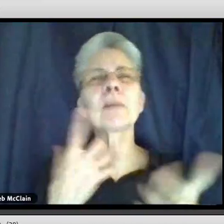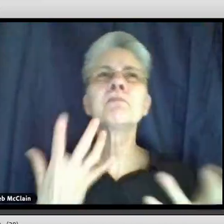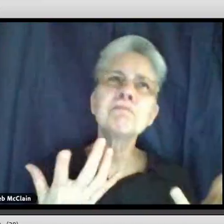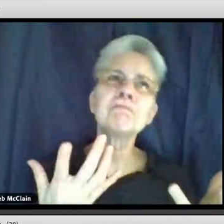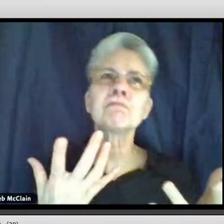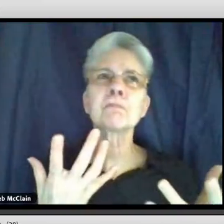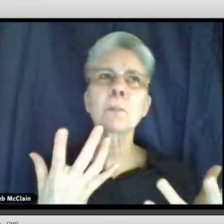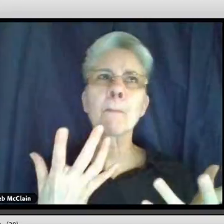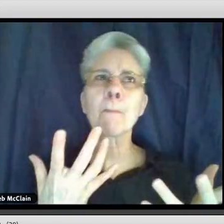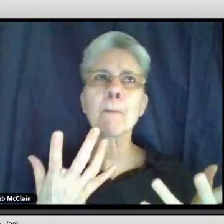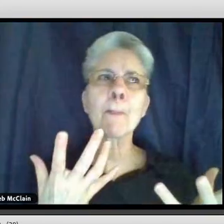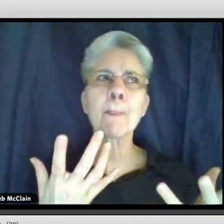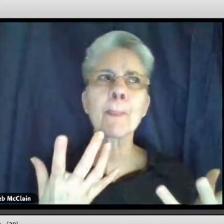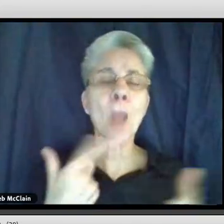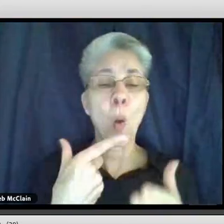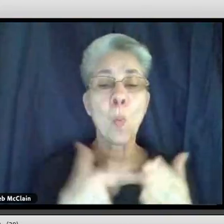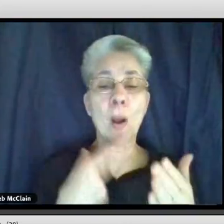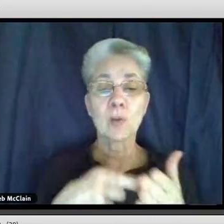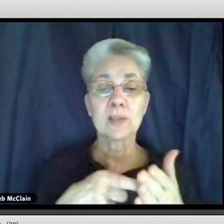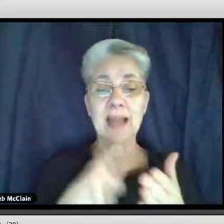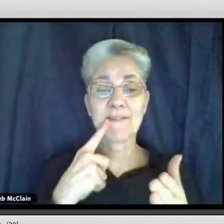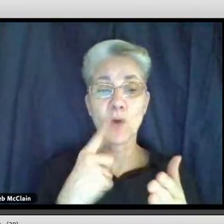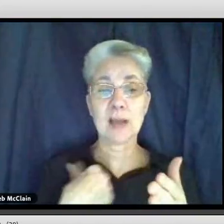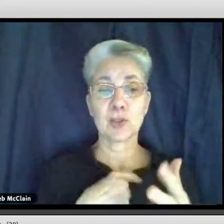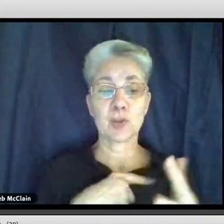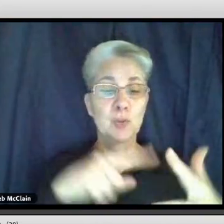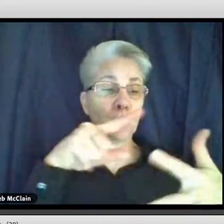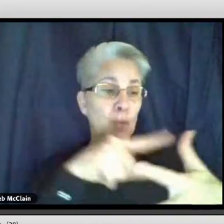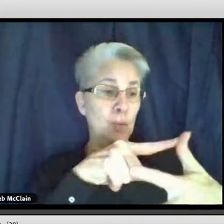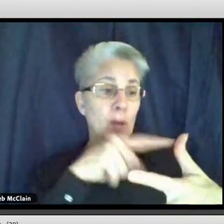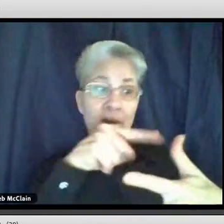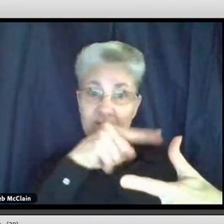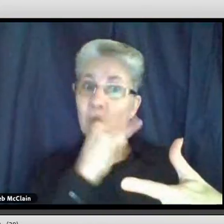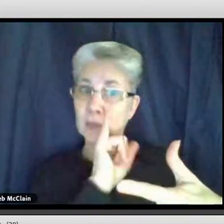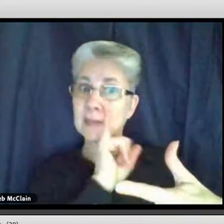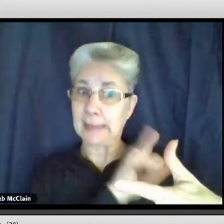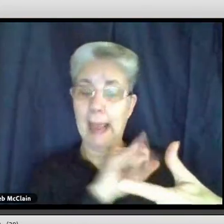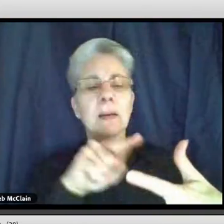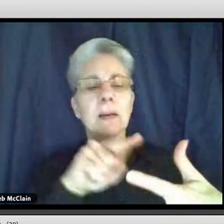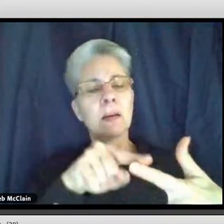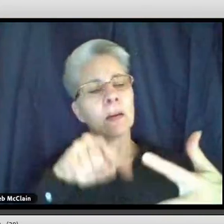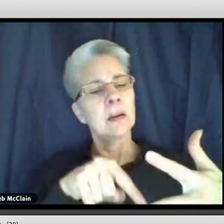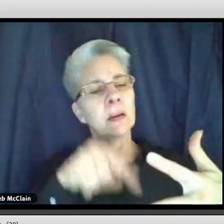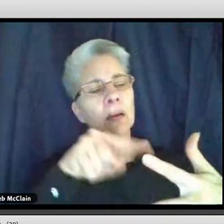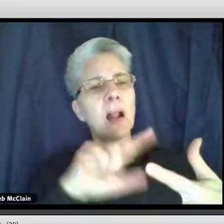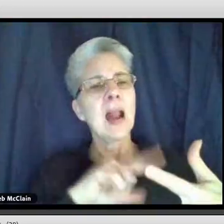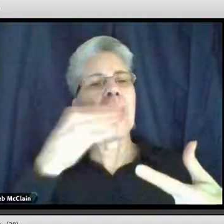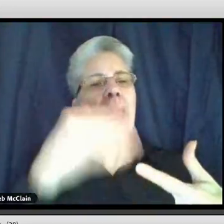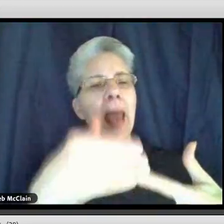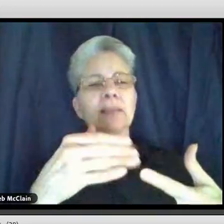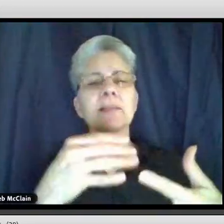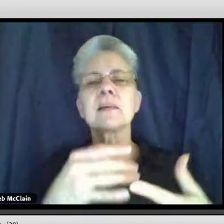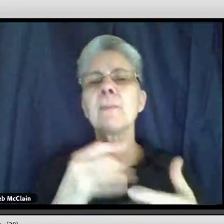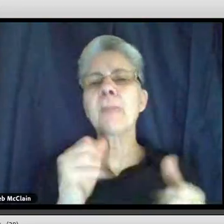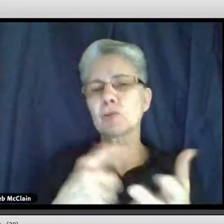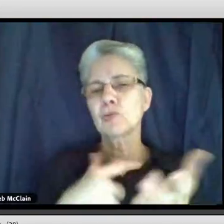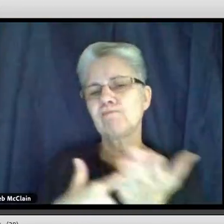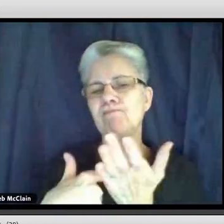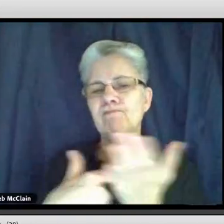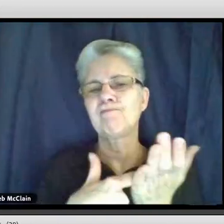going to take to get to the next steps, that's really good to be able to talk to your organization. Like